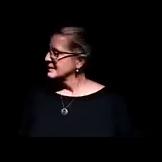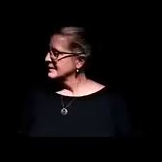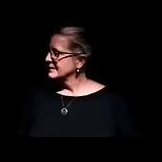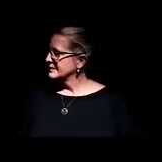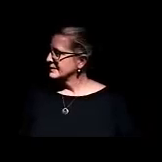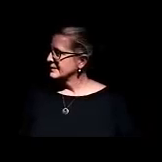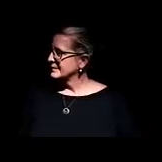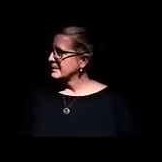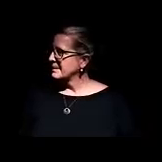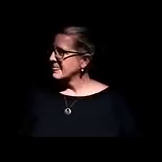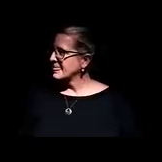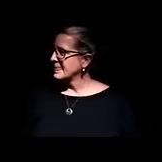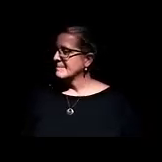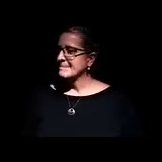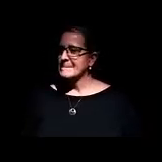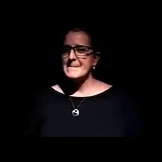Yes, exactly.